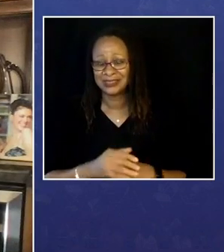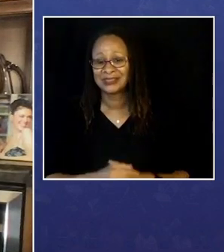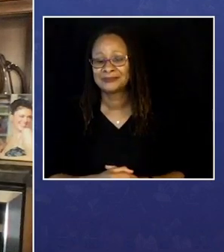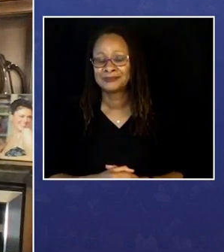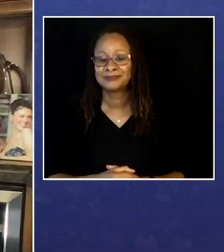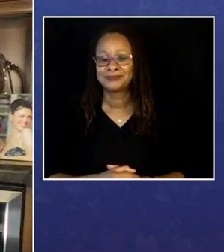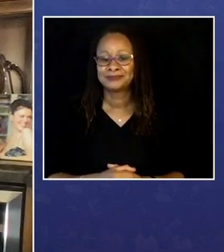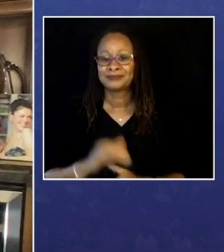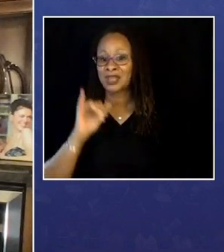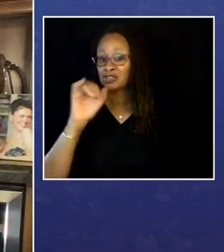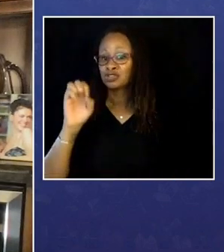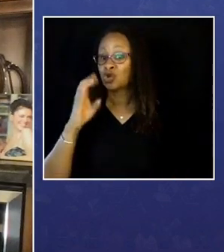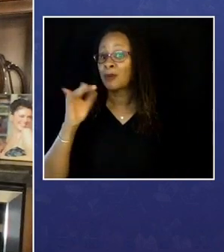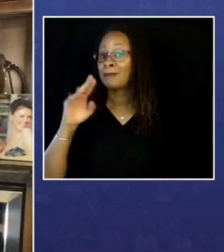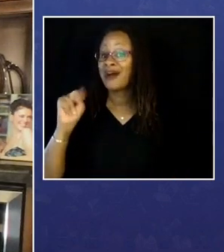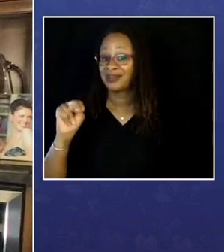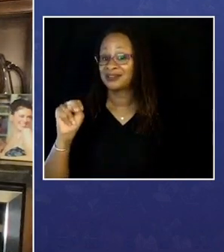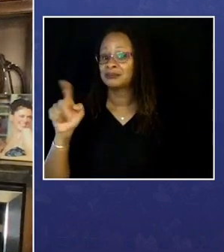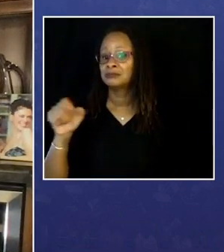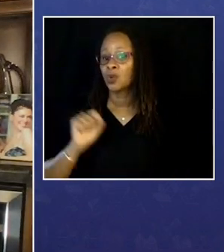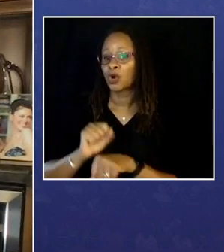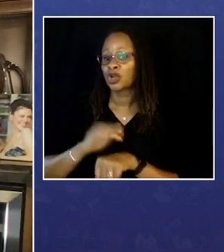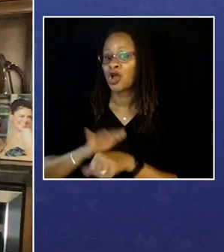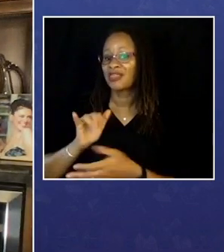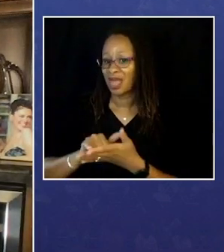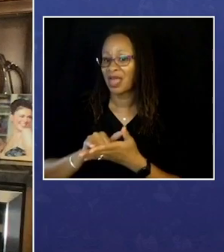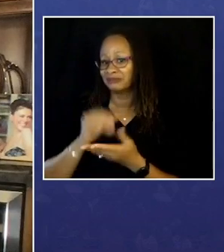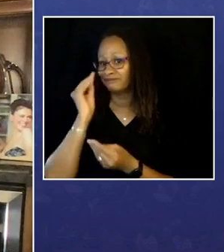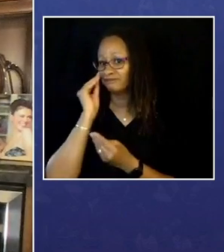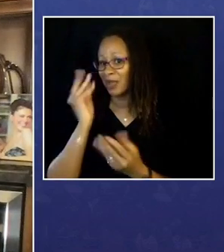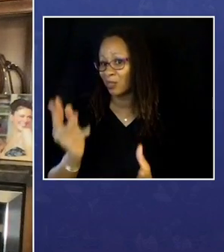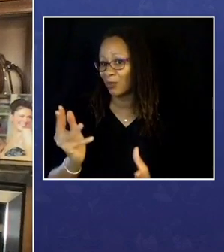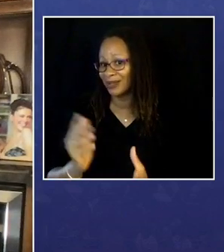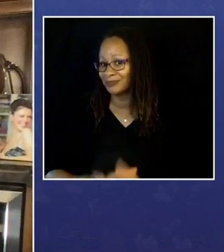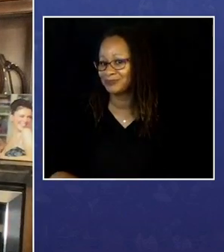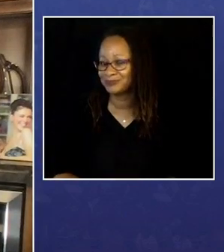guaranteed. Joe Biden is working on that, by the way.